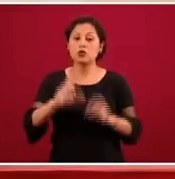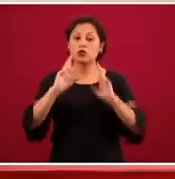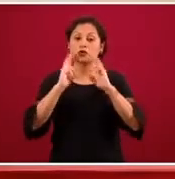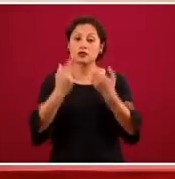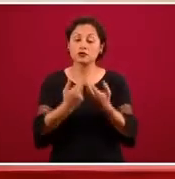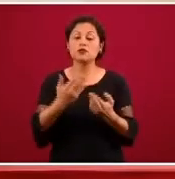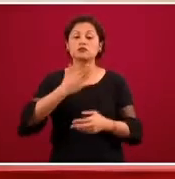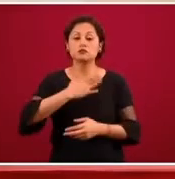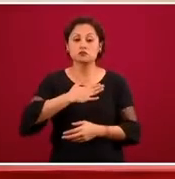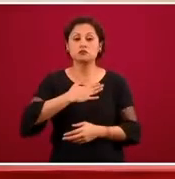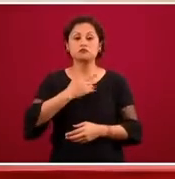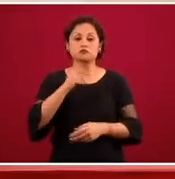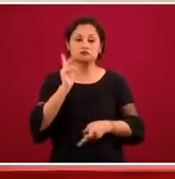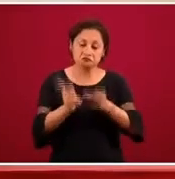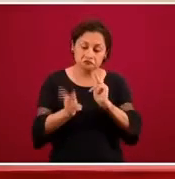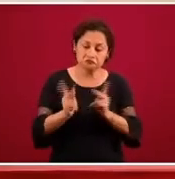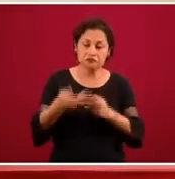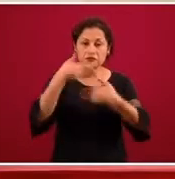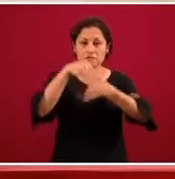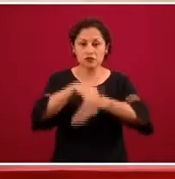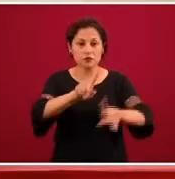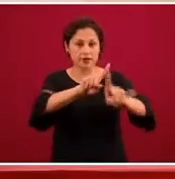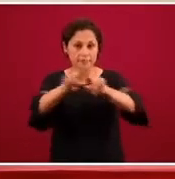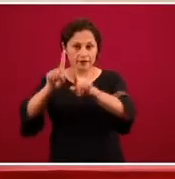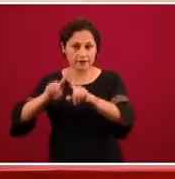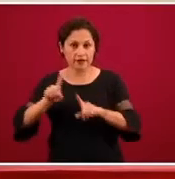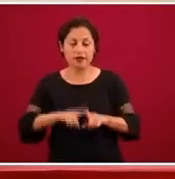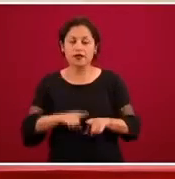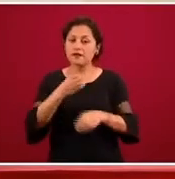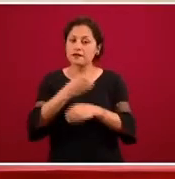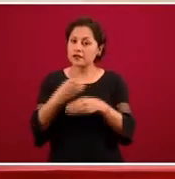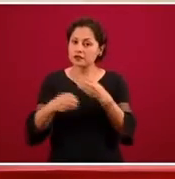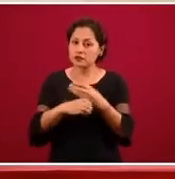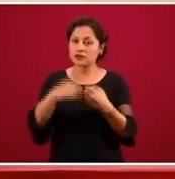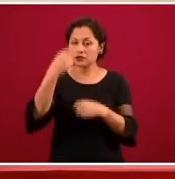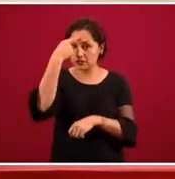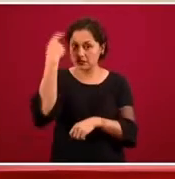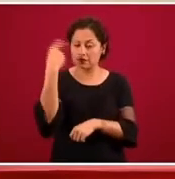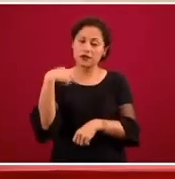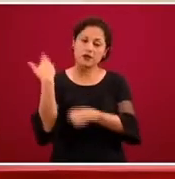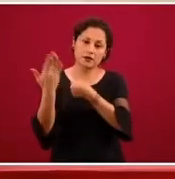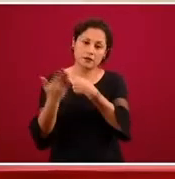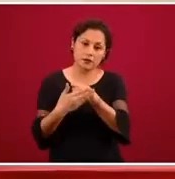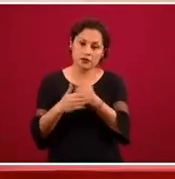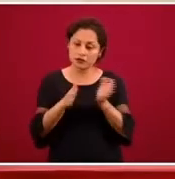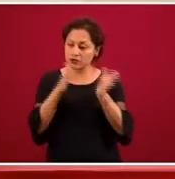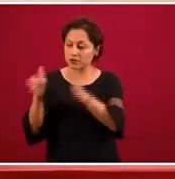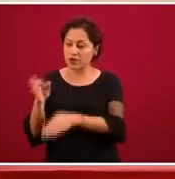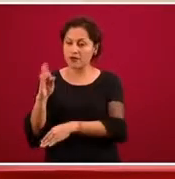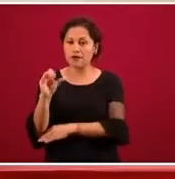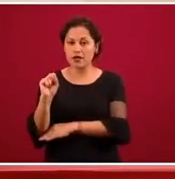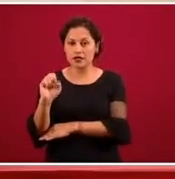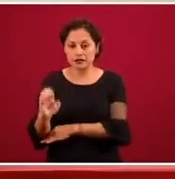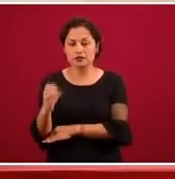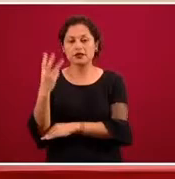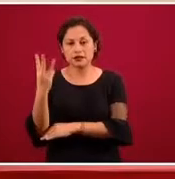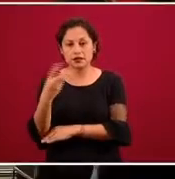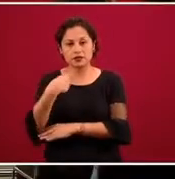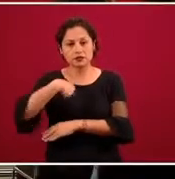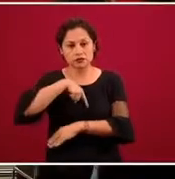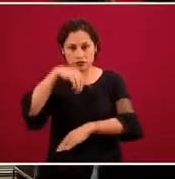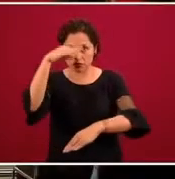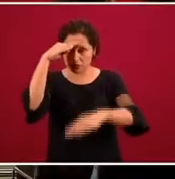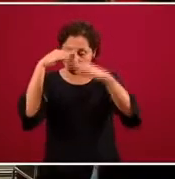the General Health Council a series of elements that we have to consider for the phase 3 of the